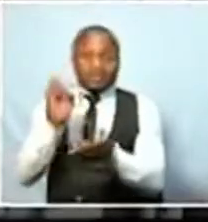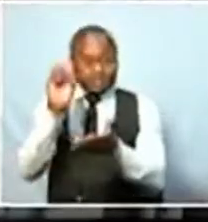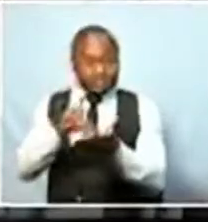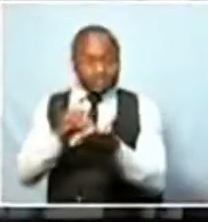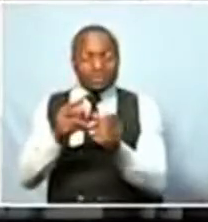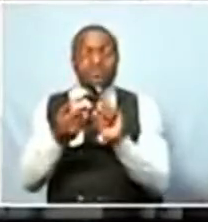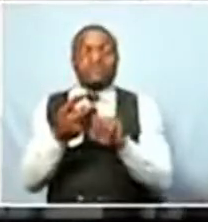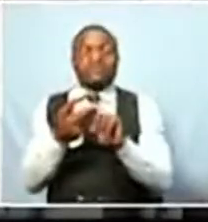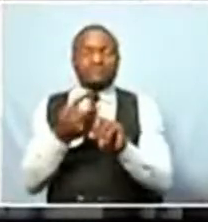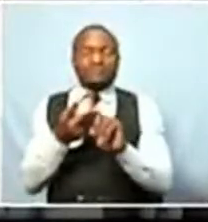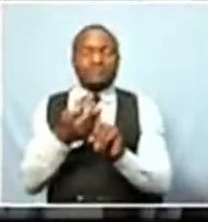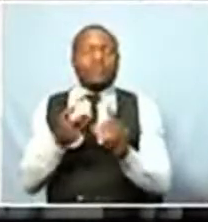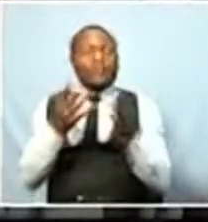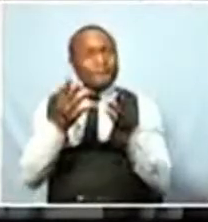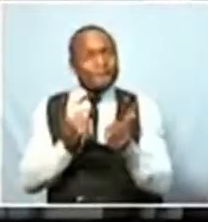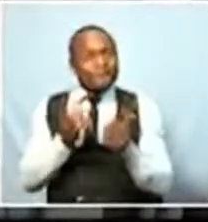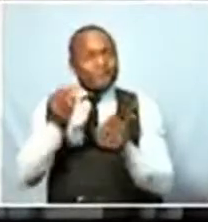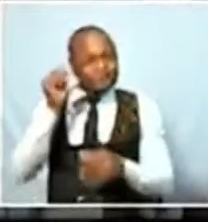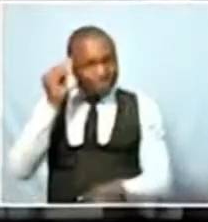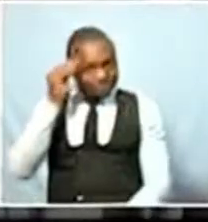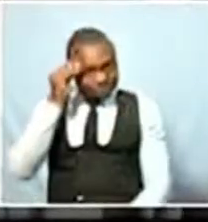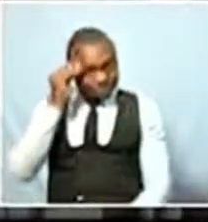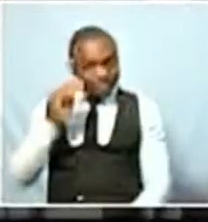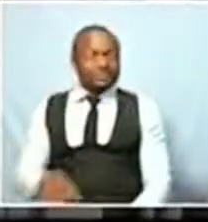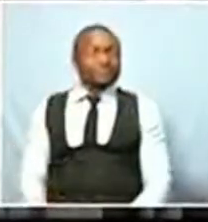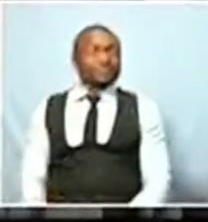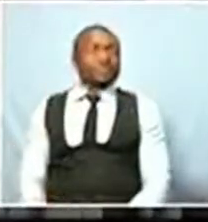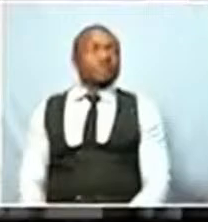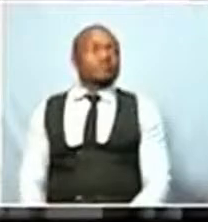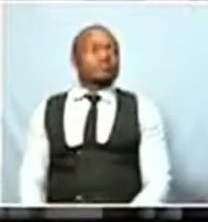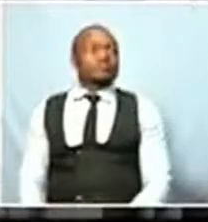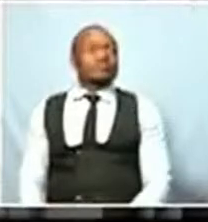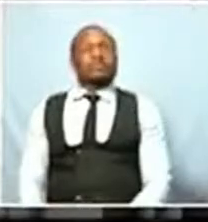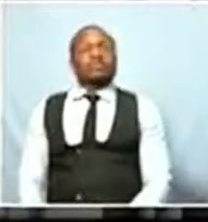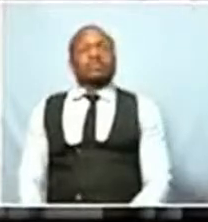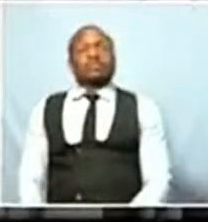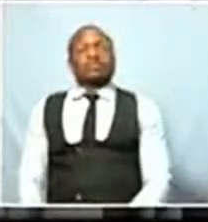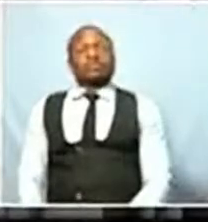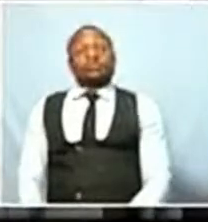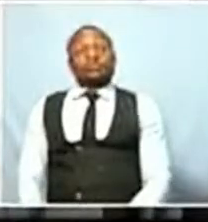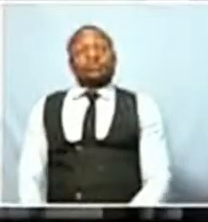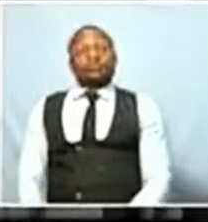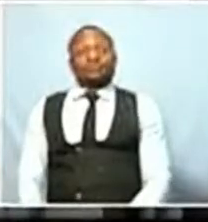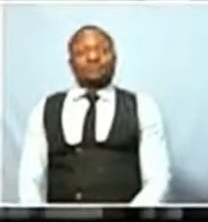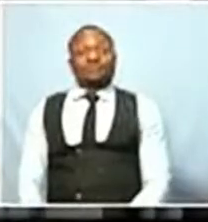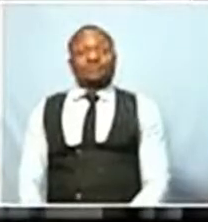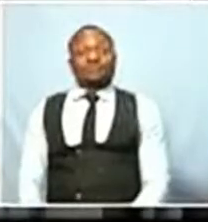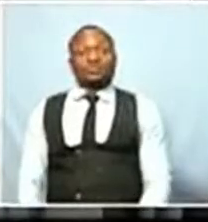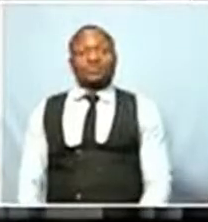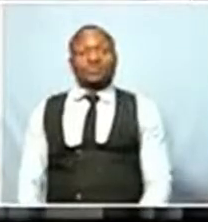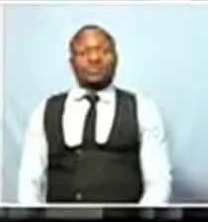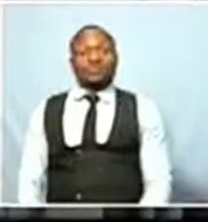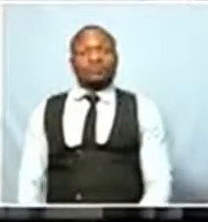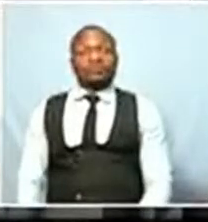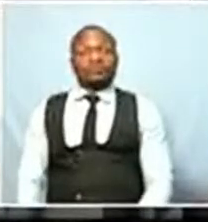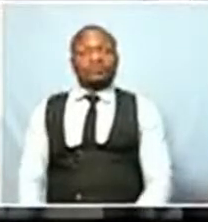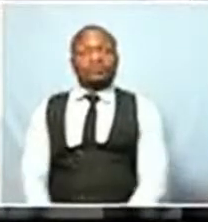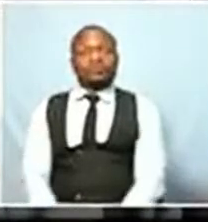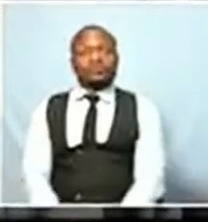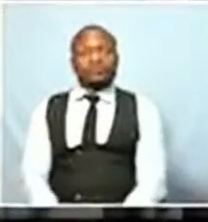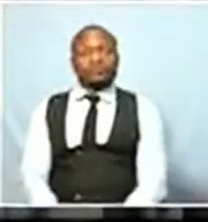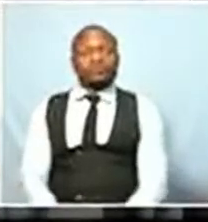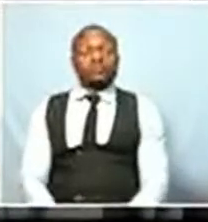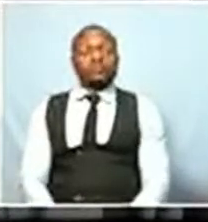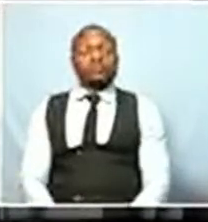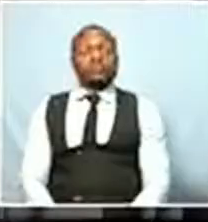secondly, I would want to find out, no, is that thirdly? Okay, then I'll end there. Do we